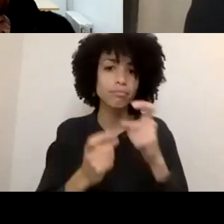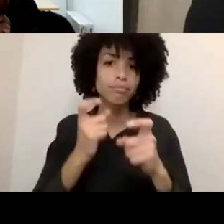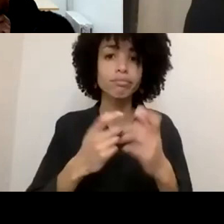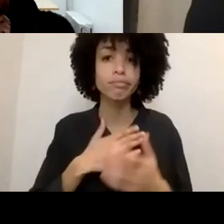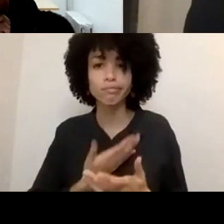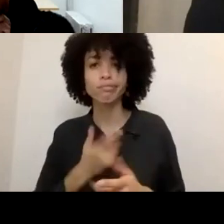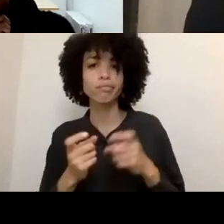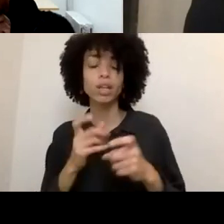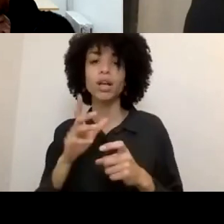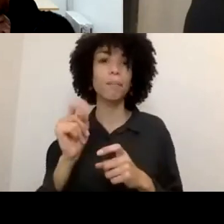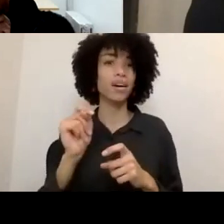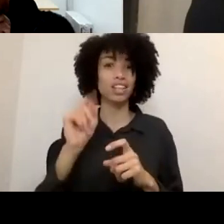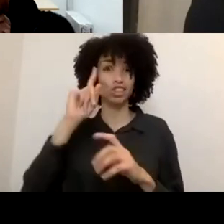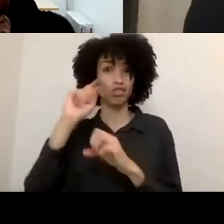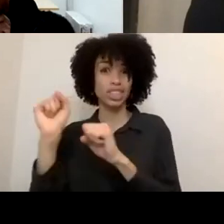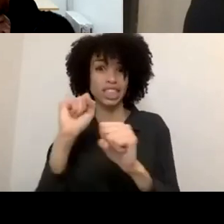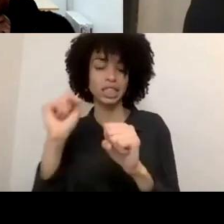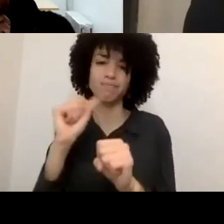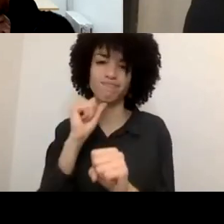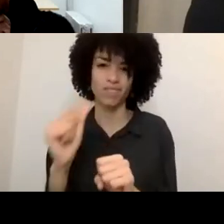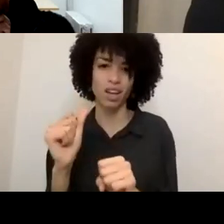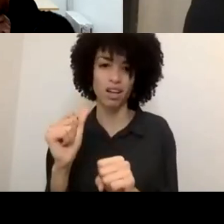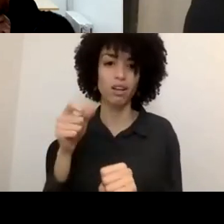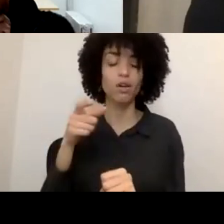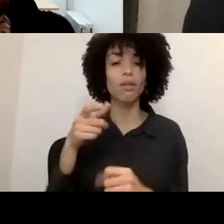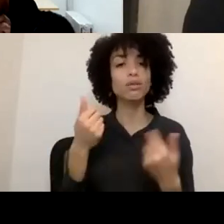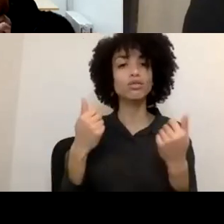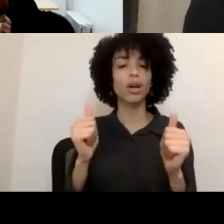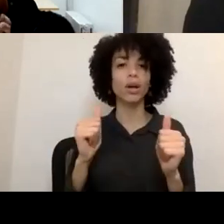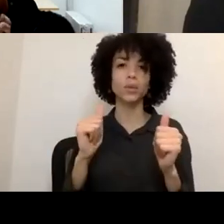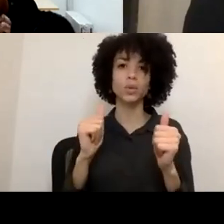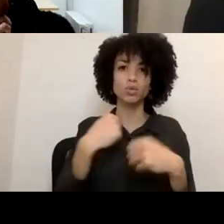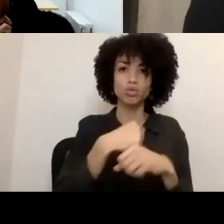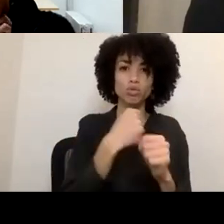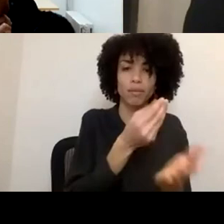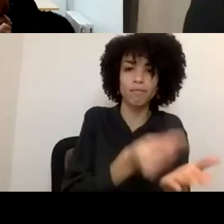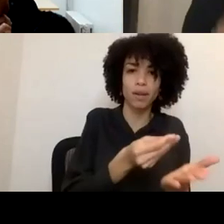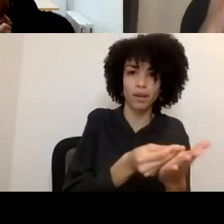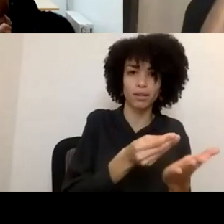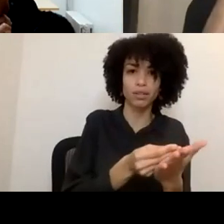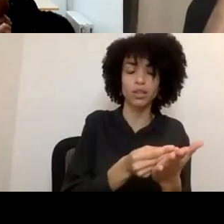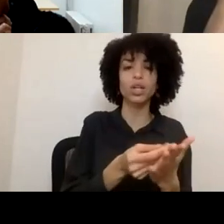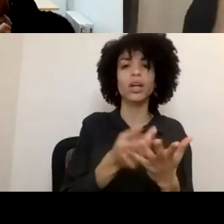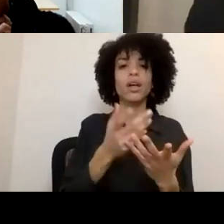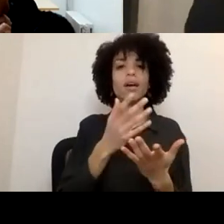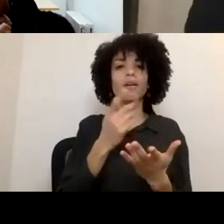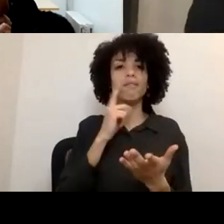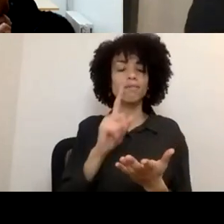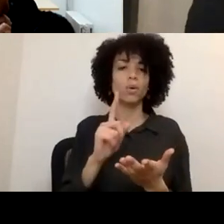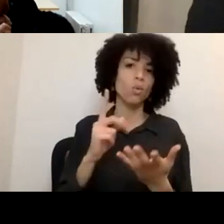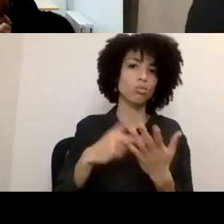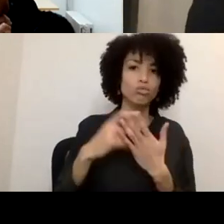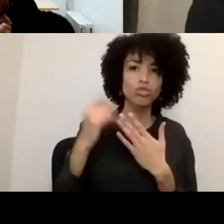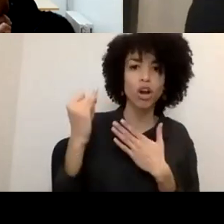strategic. And what they're trying to do is create funds to get people on board to think about what projects mean, what causes